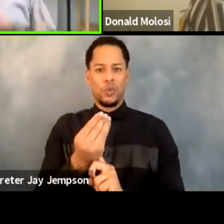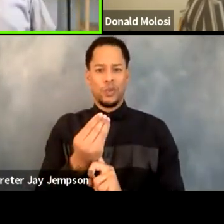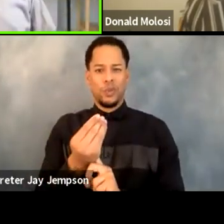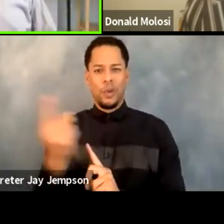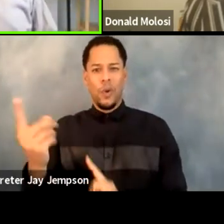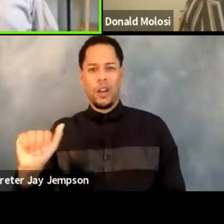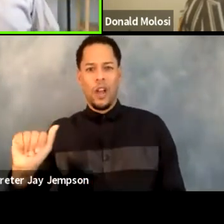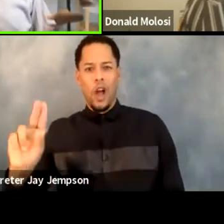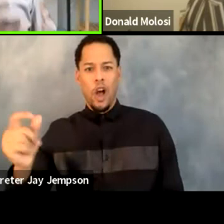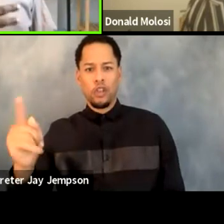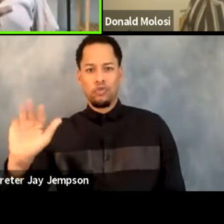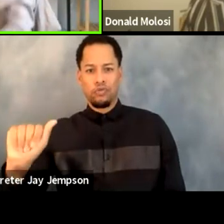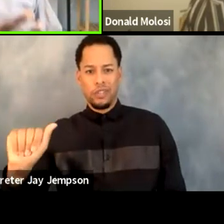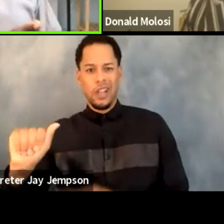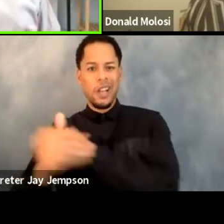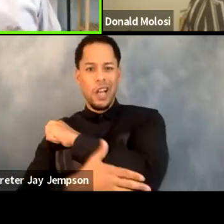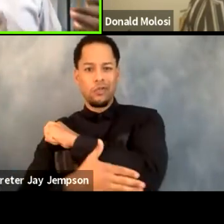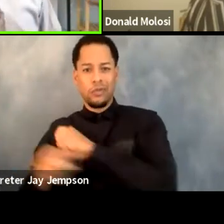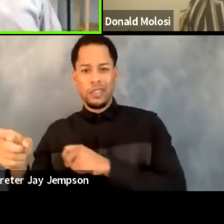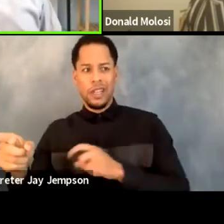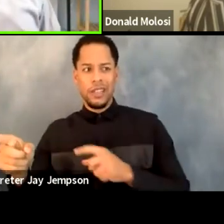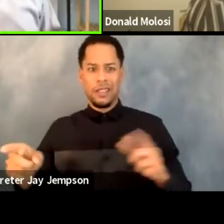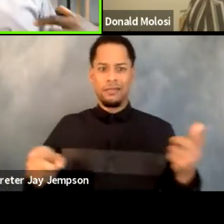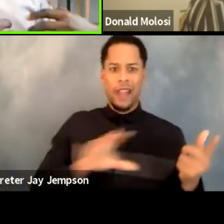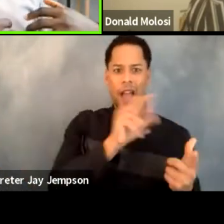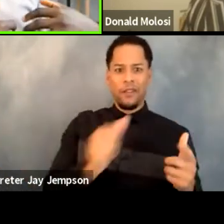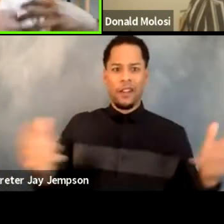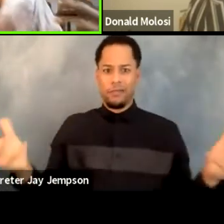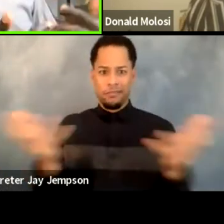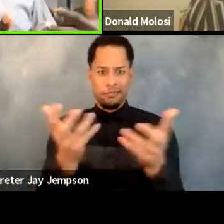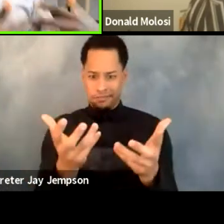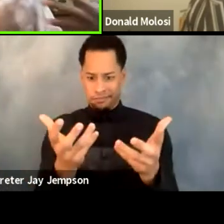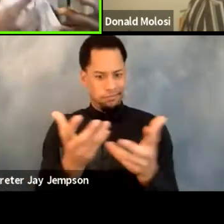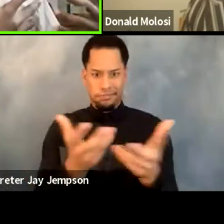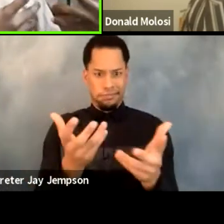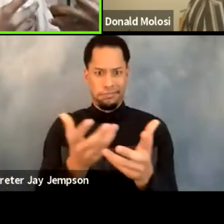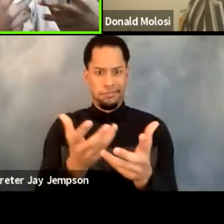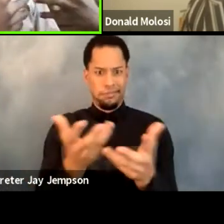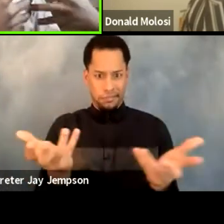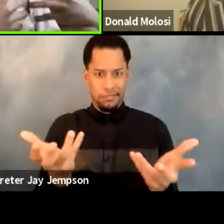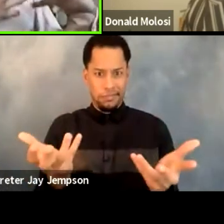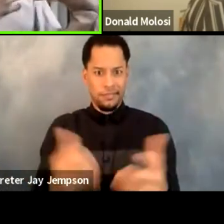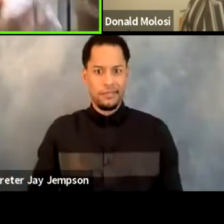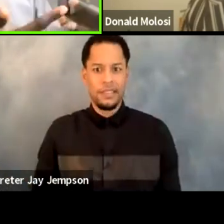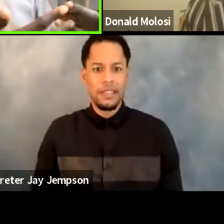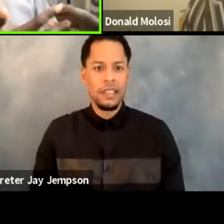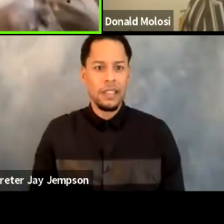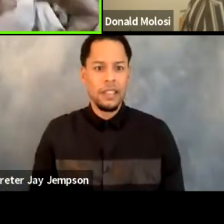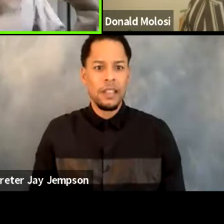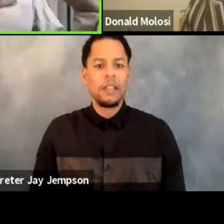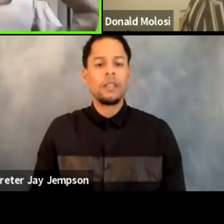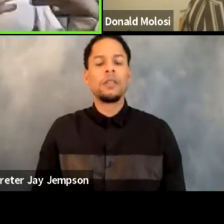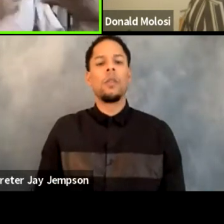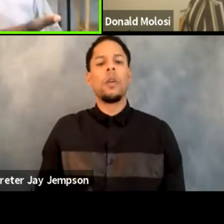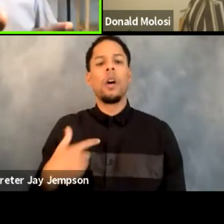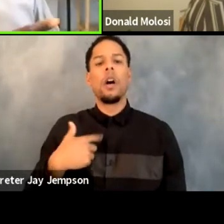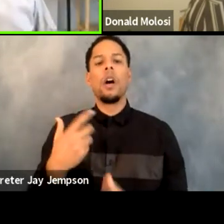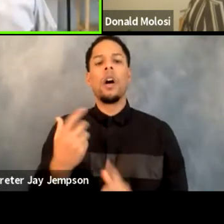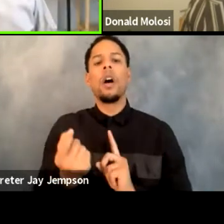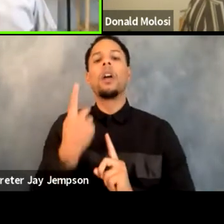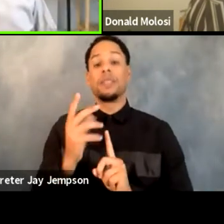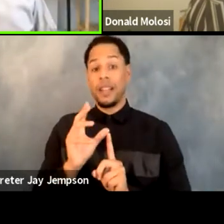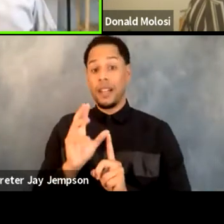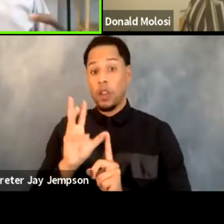coming from that part of the world may necessarily not have that cultural sensibility and